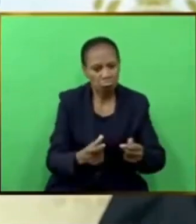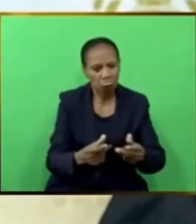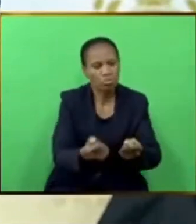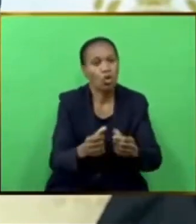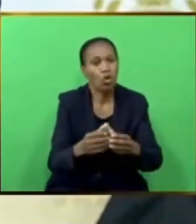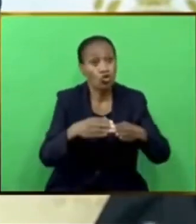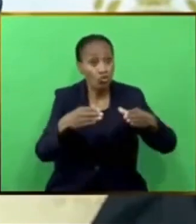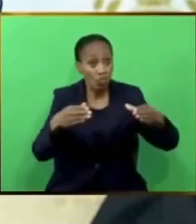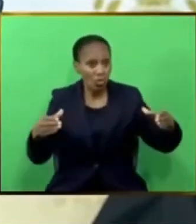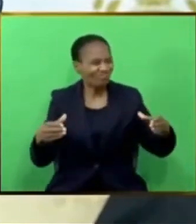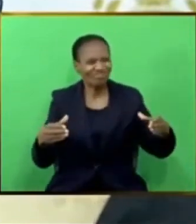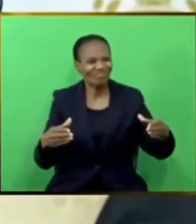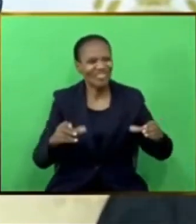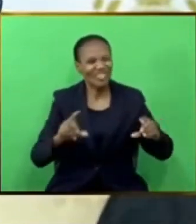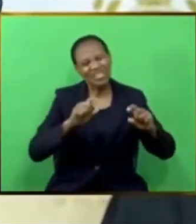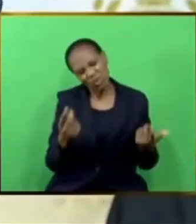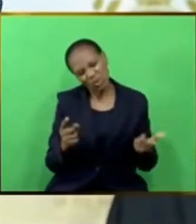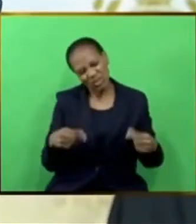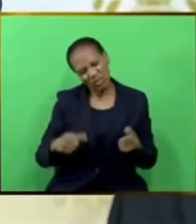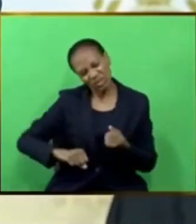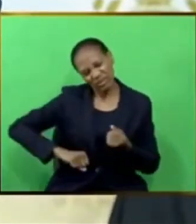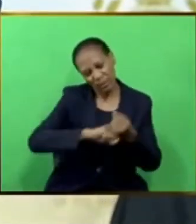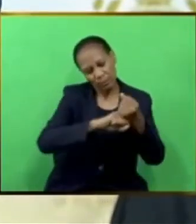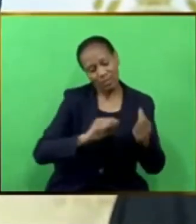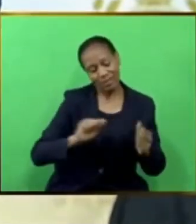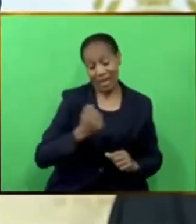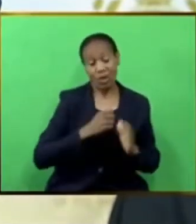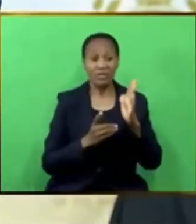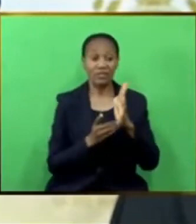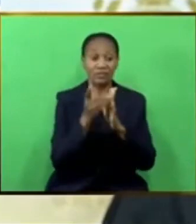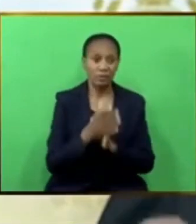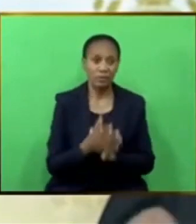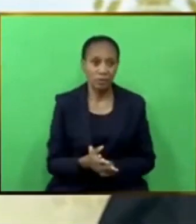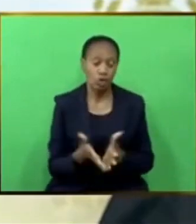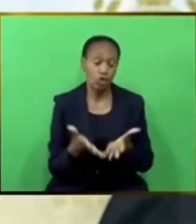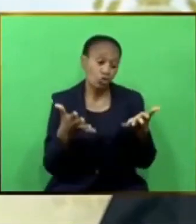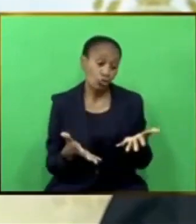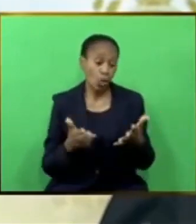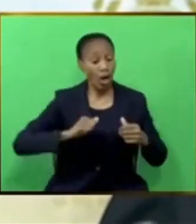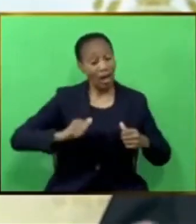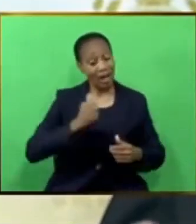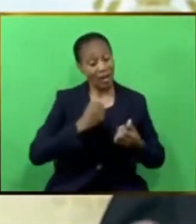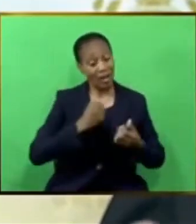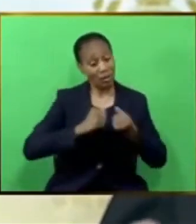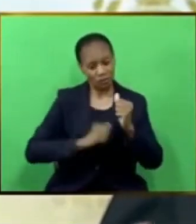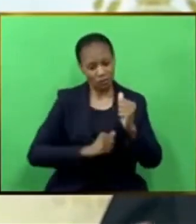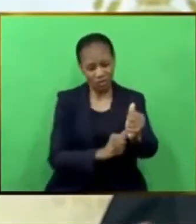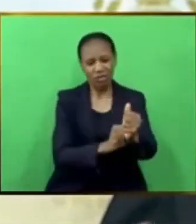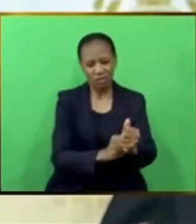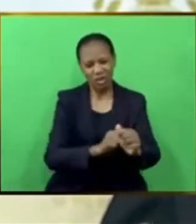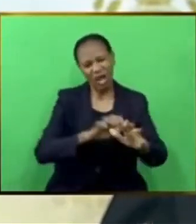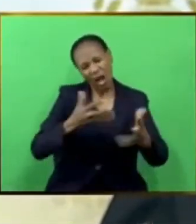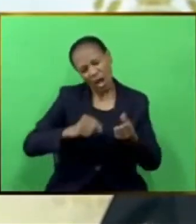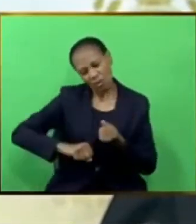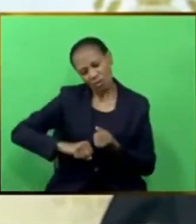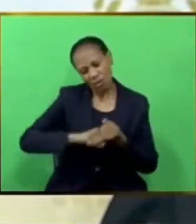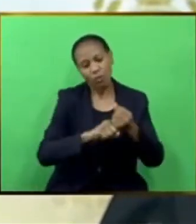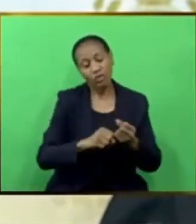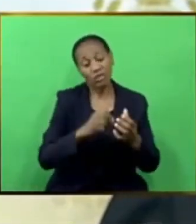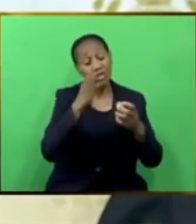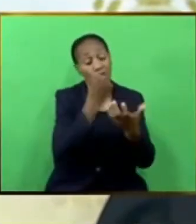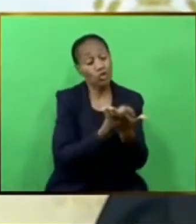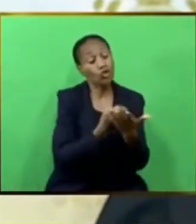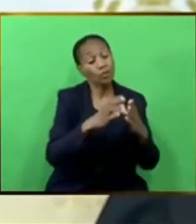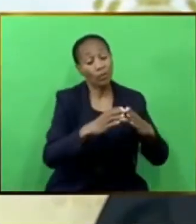to meet our developmental needs. As such, our fiscal strategy to support economic growth, reduce risks to